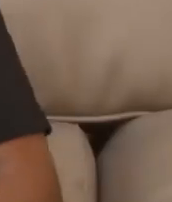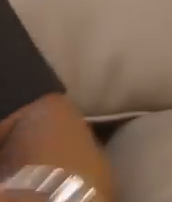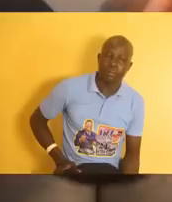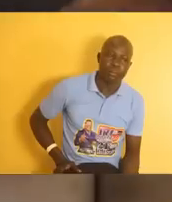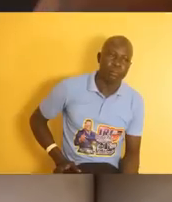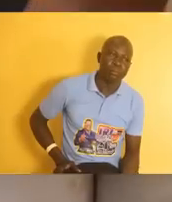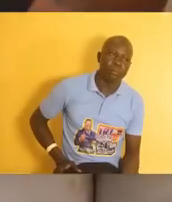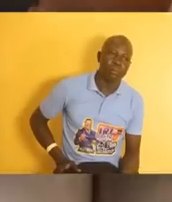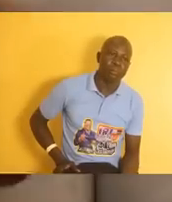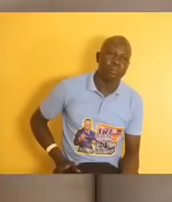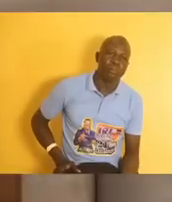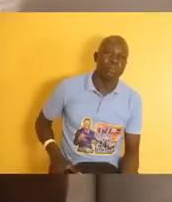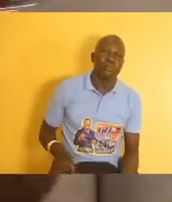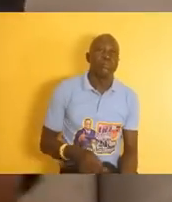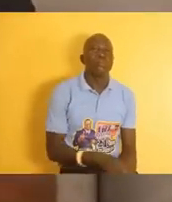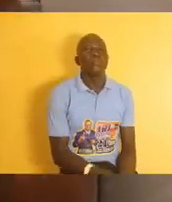hey